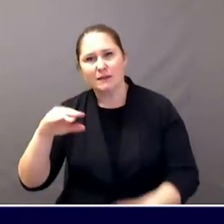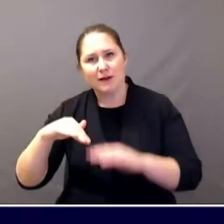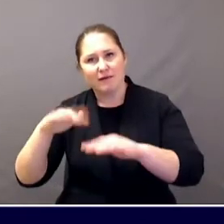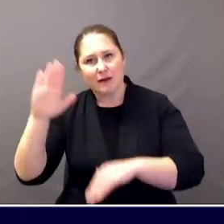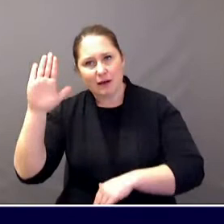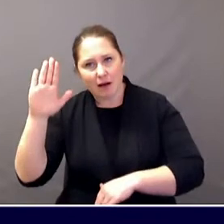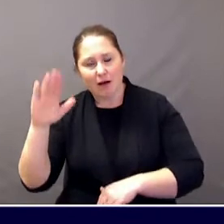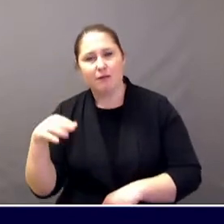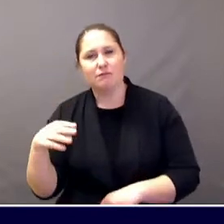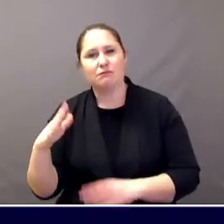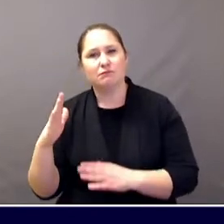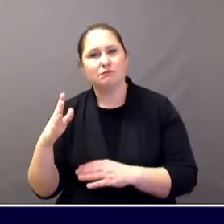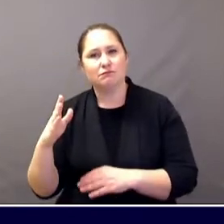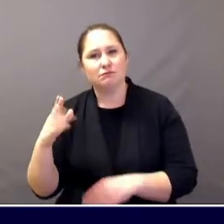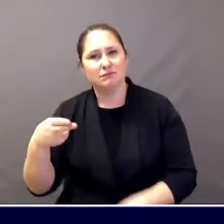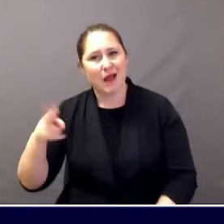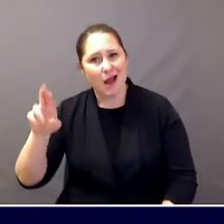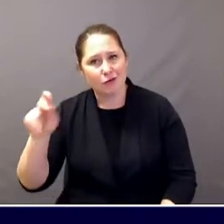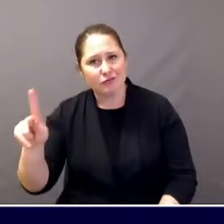to call, things like that?